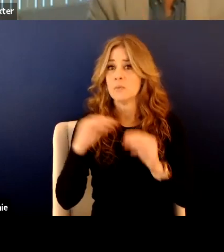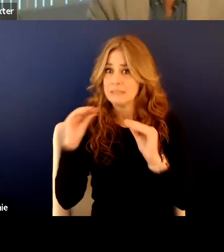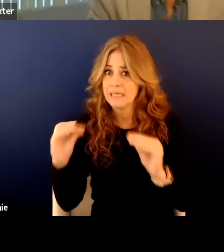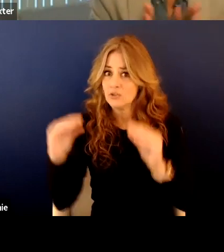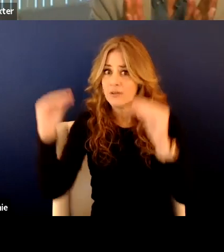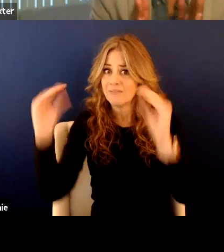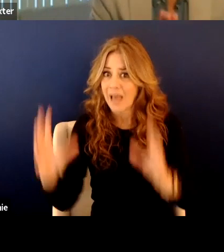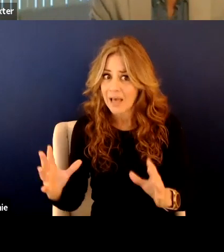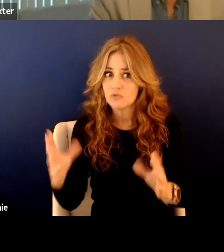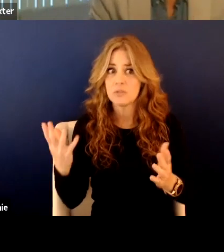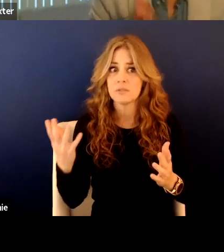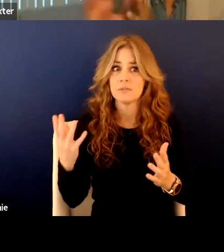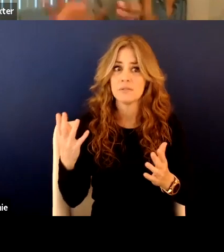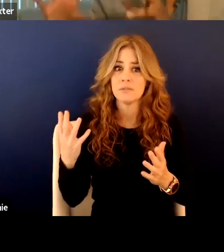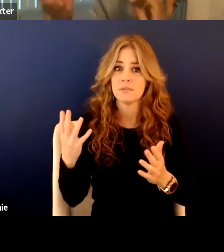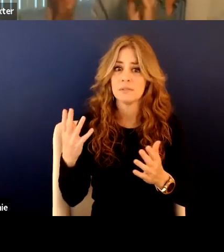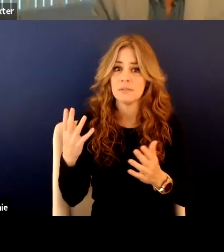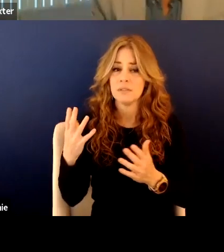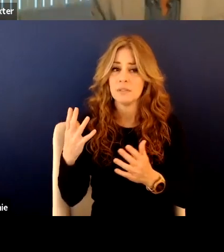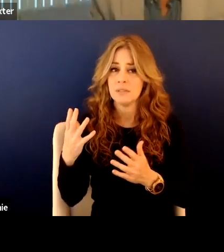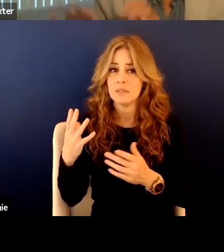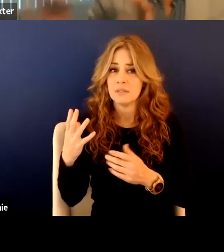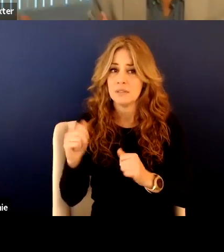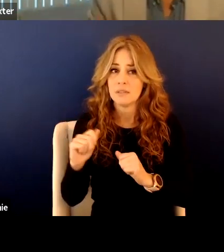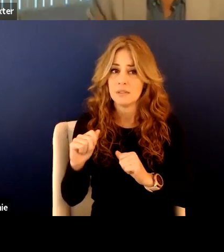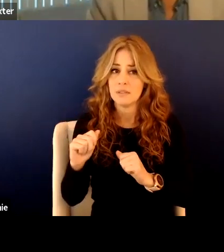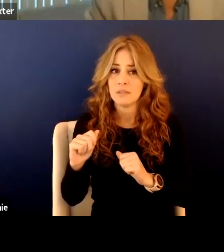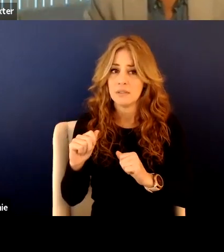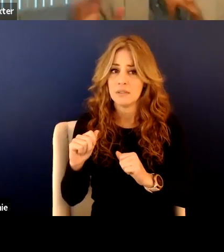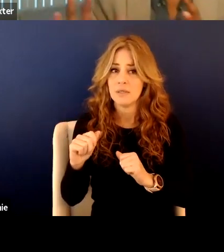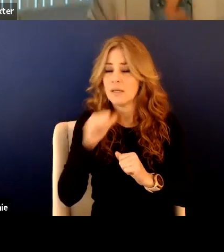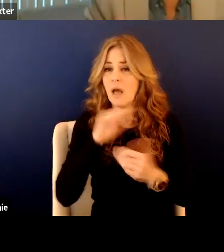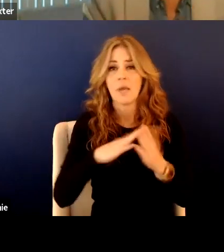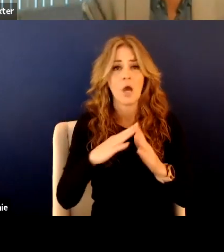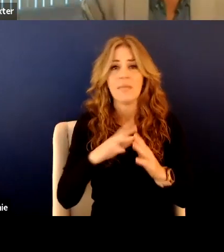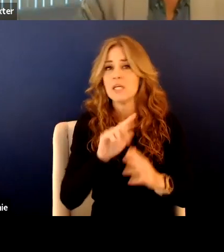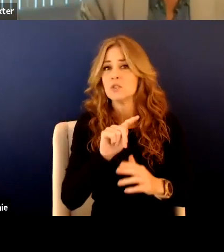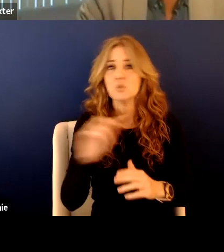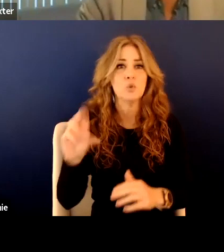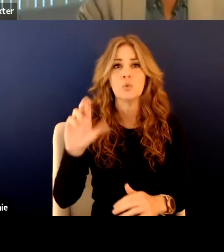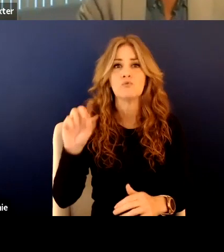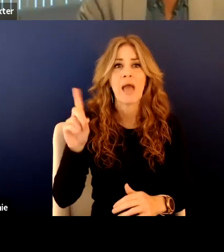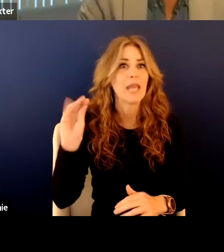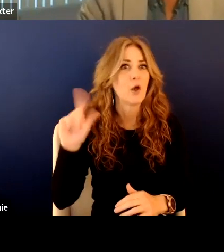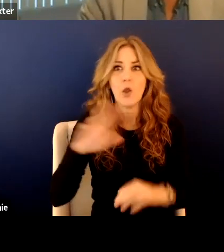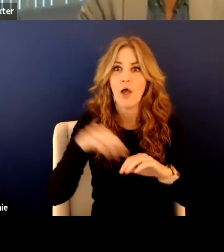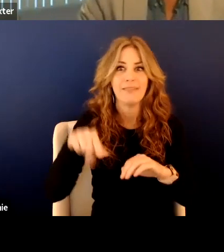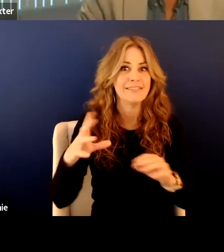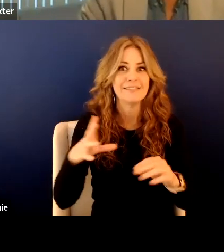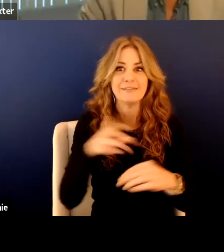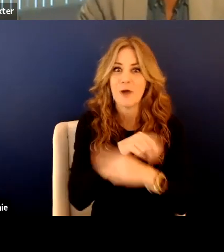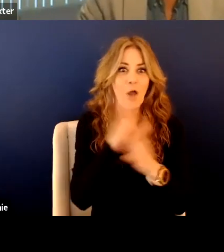making a fraction of their salaries, not to get like too, you know, radical on this call. But I think, yeah, there are a lot